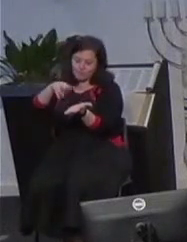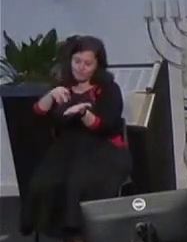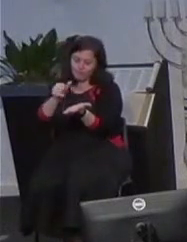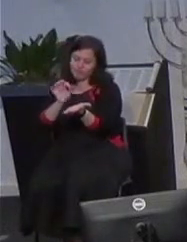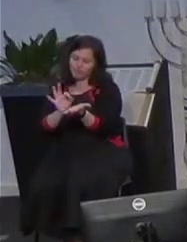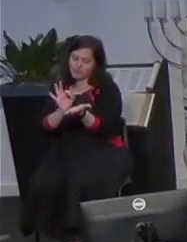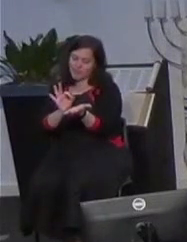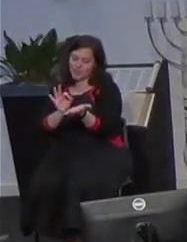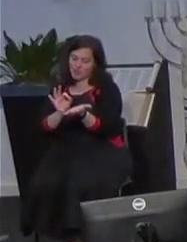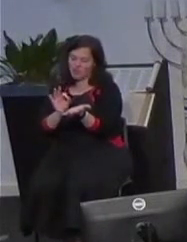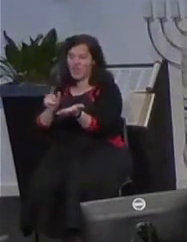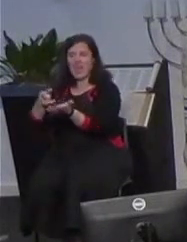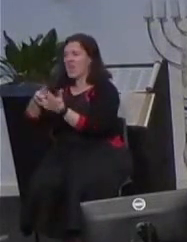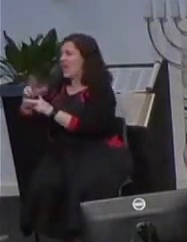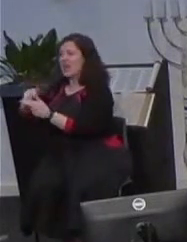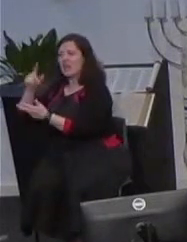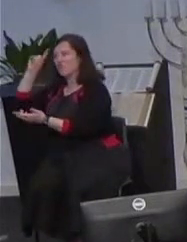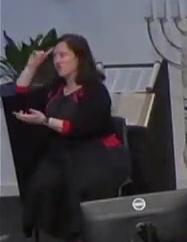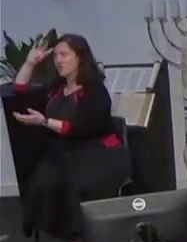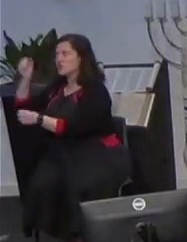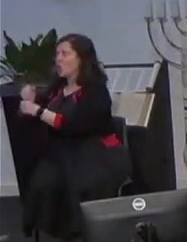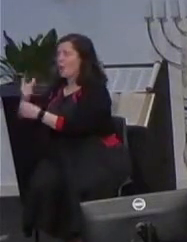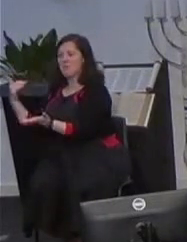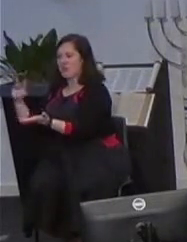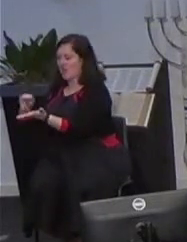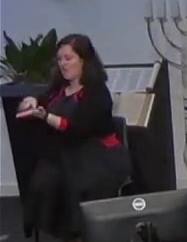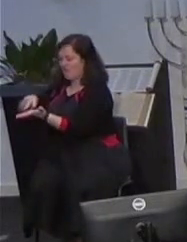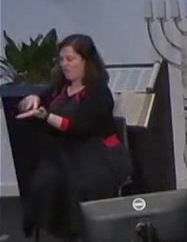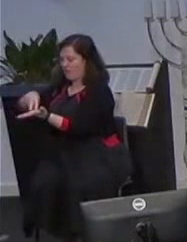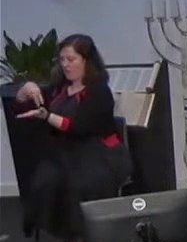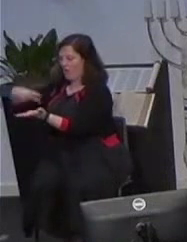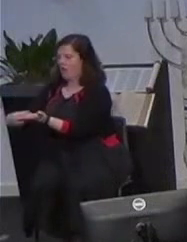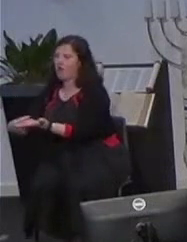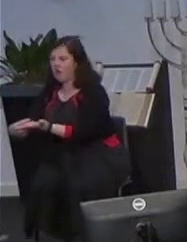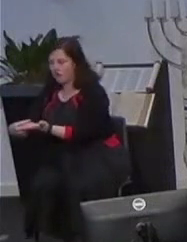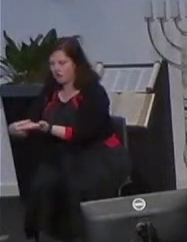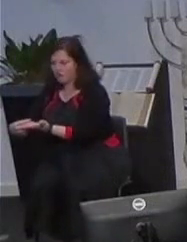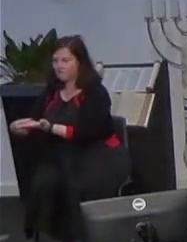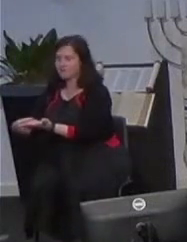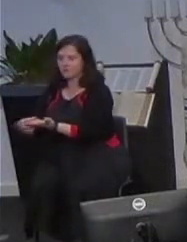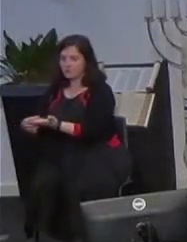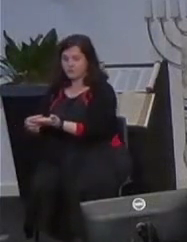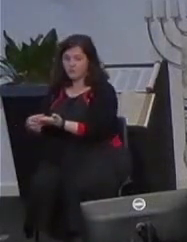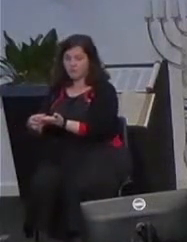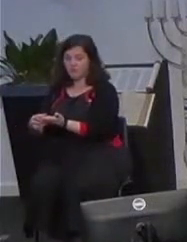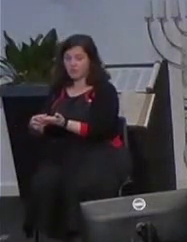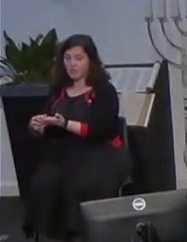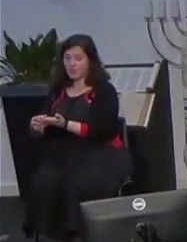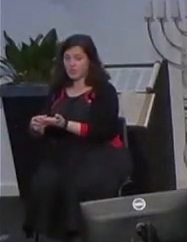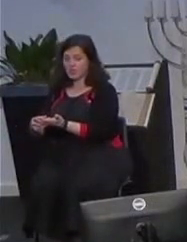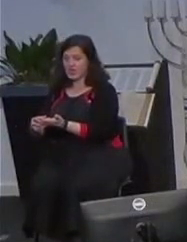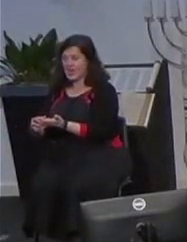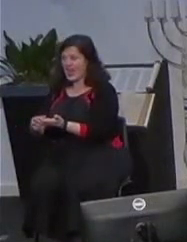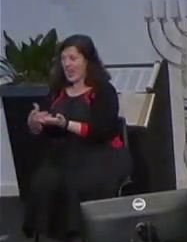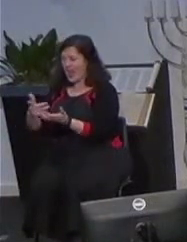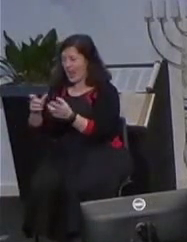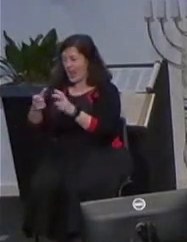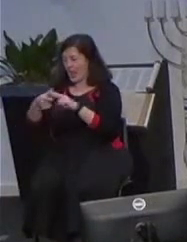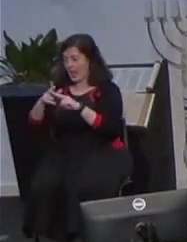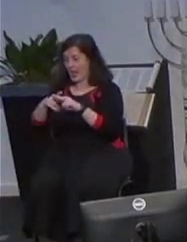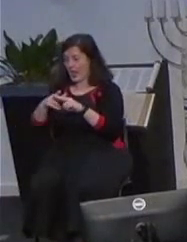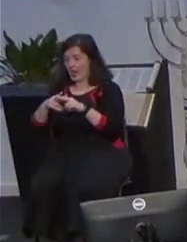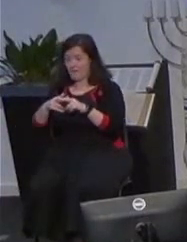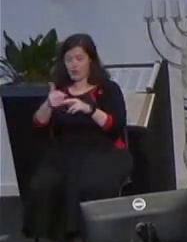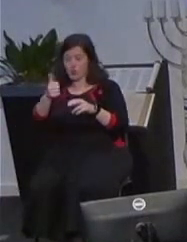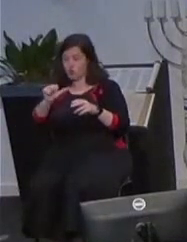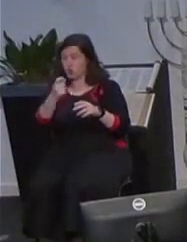stone. You can build roads with them. You can build houses with them. You can do all sorts of things. But a stone out of place causes